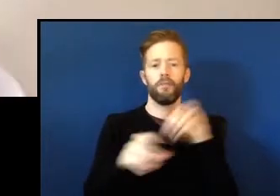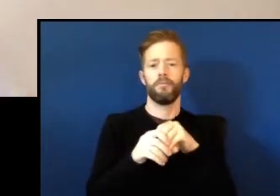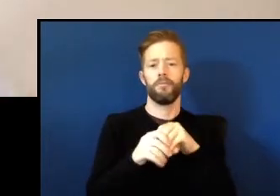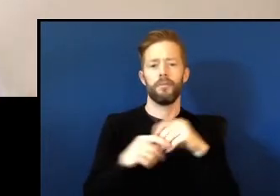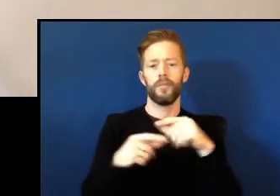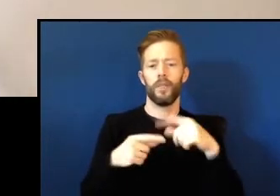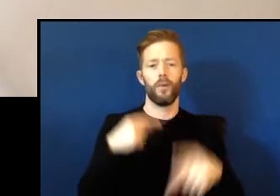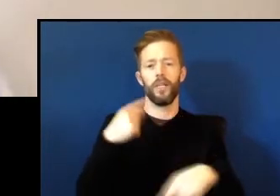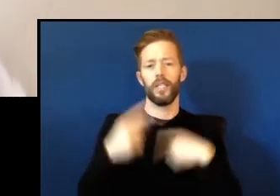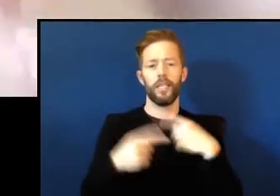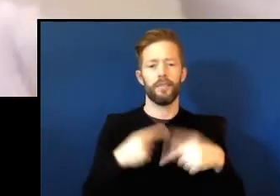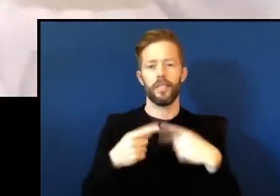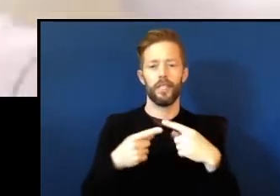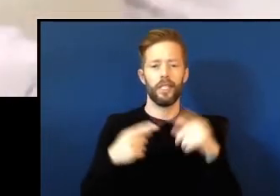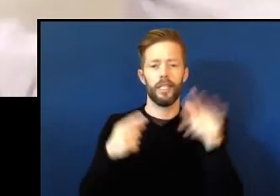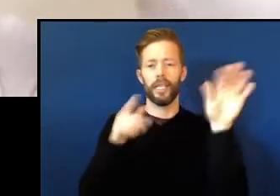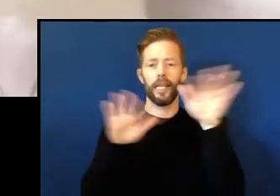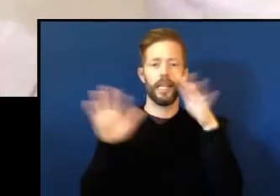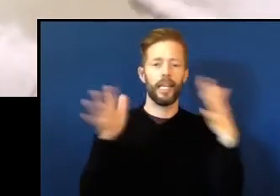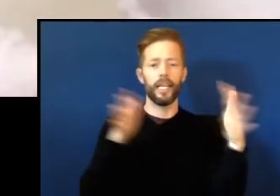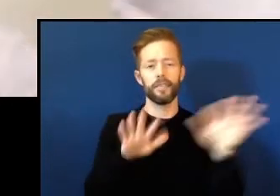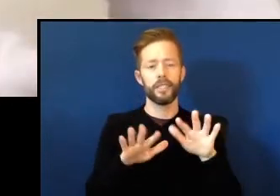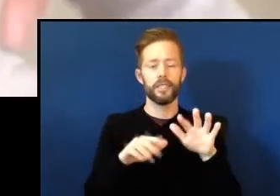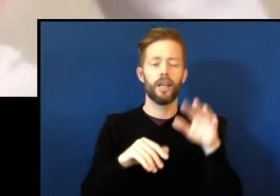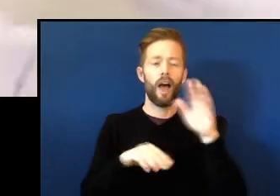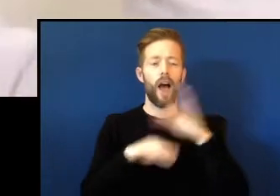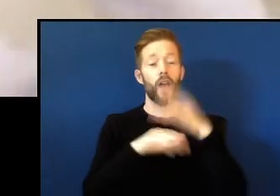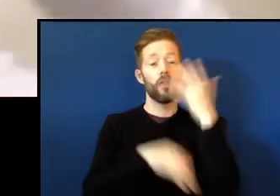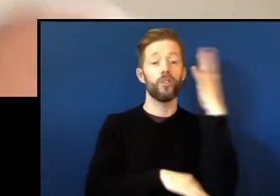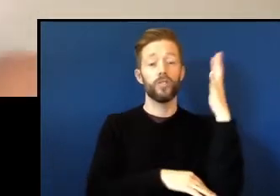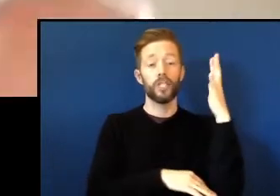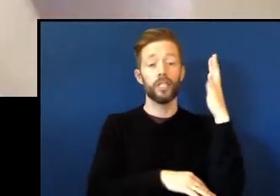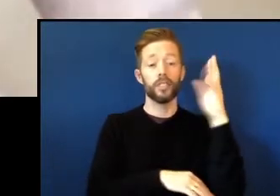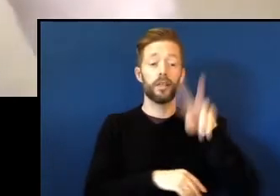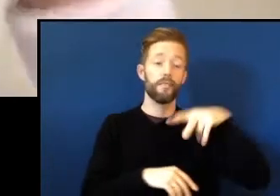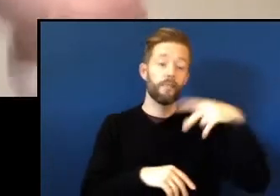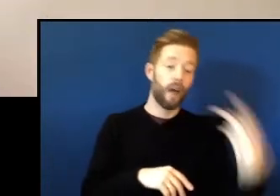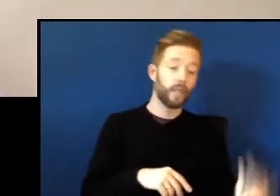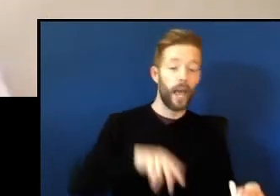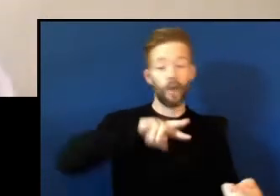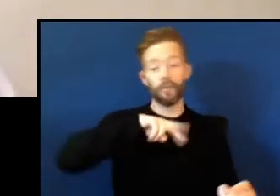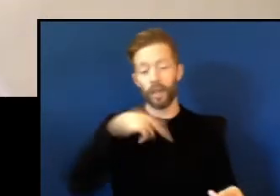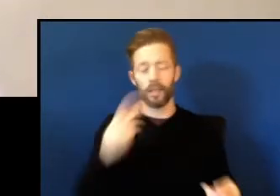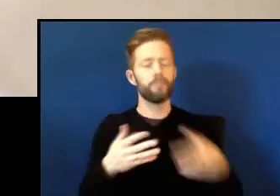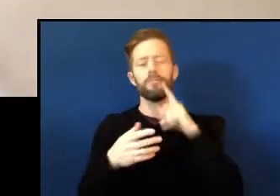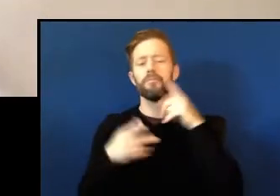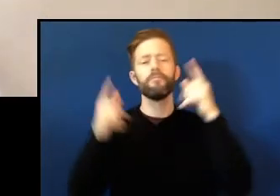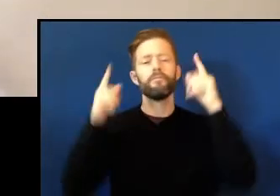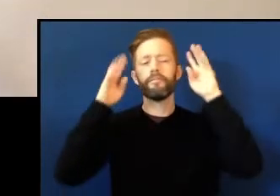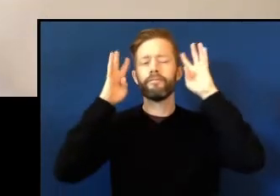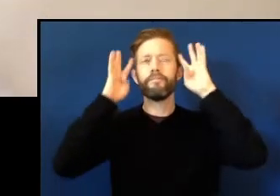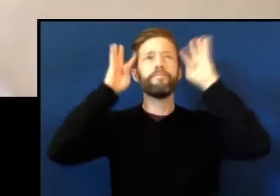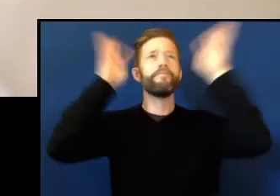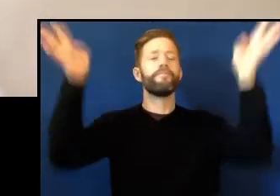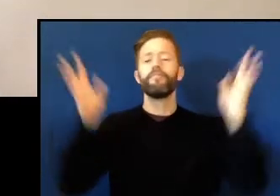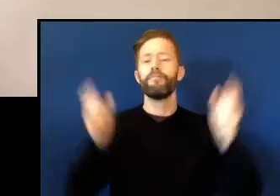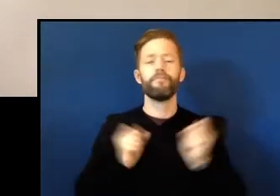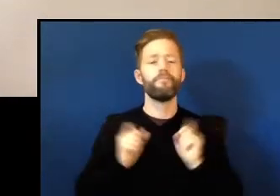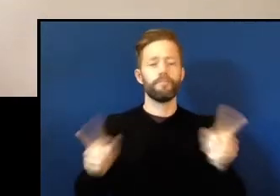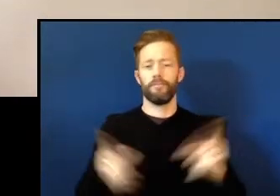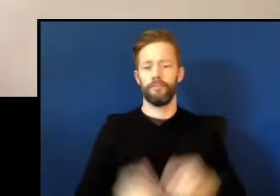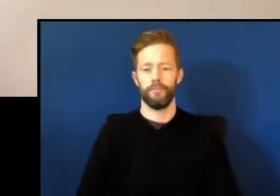the wheels on the bus. The leaves on the trees fall down and down. Whatever comes to mind, I'll use